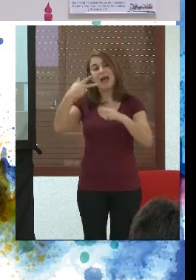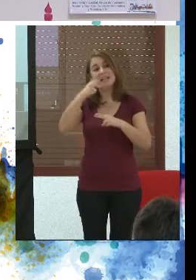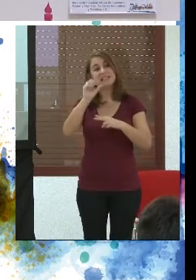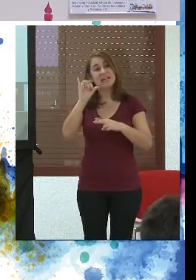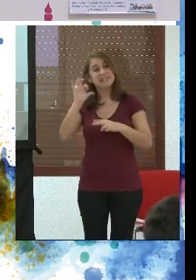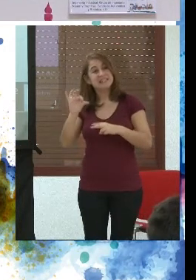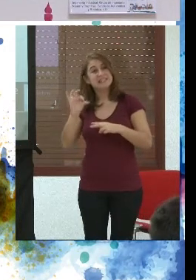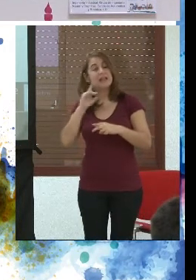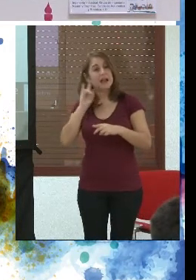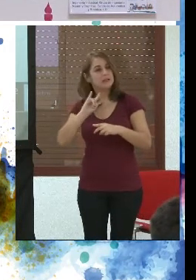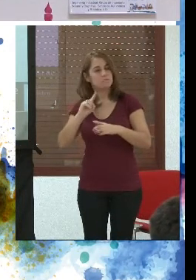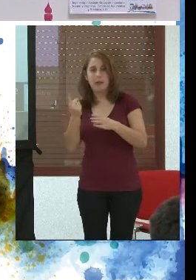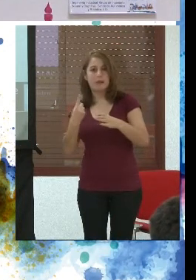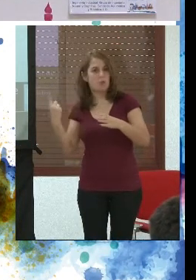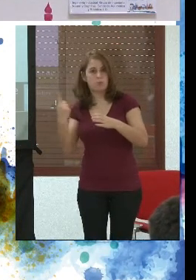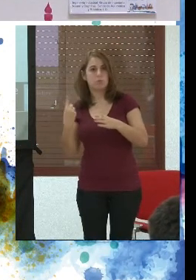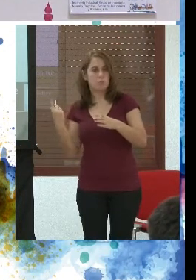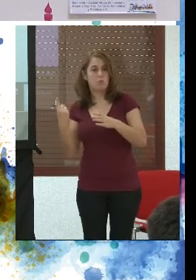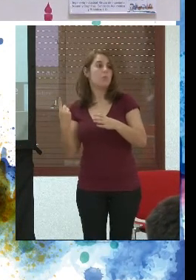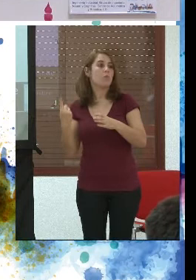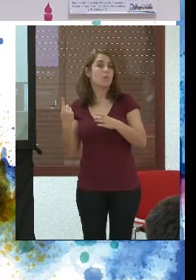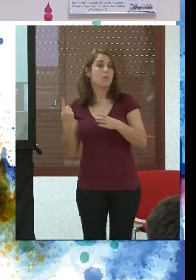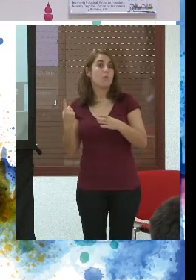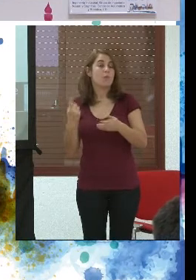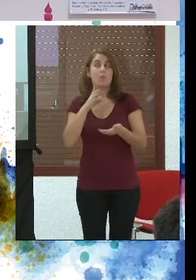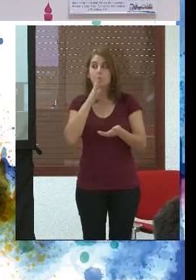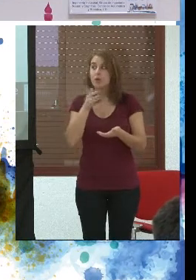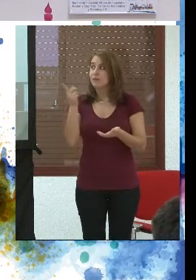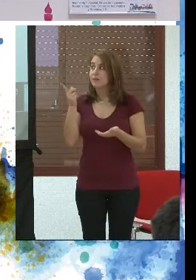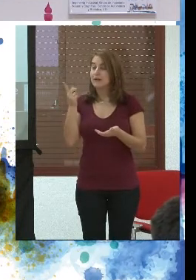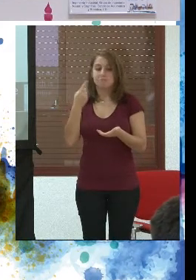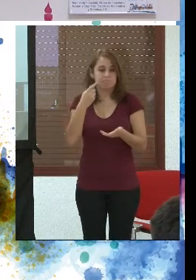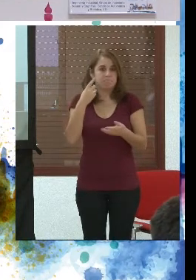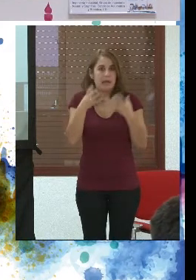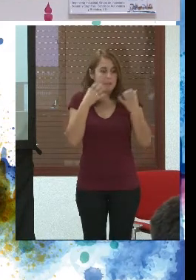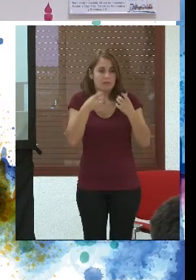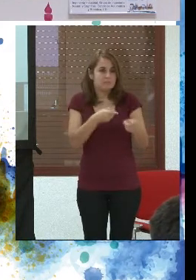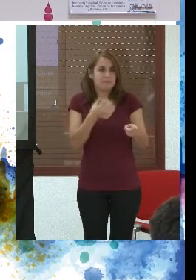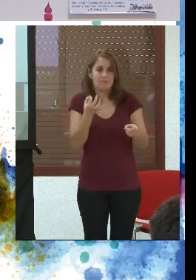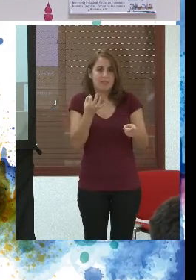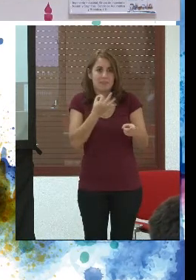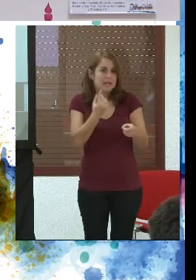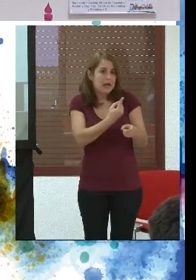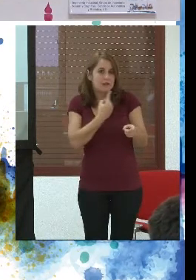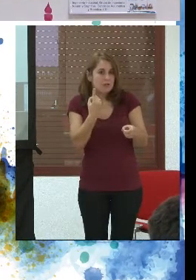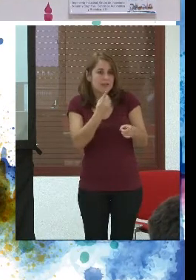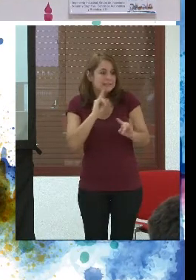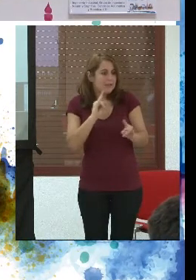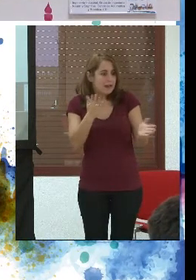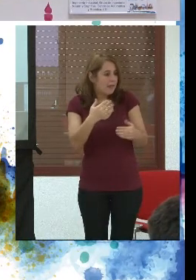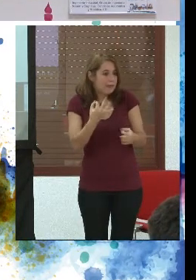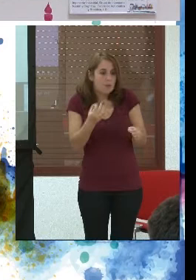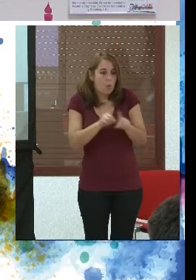chassis, which is electrically isolated because the animal has to be